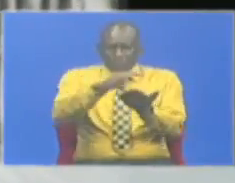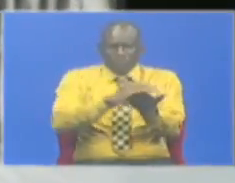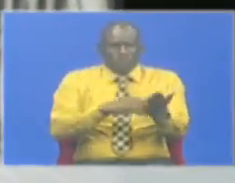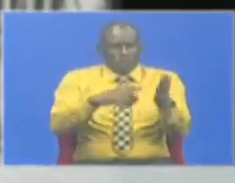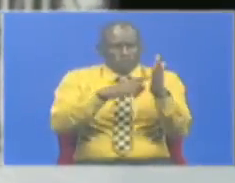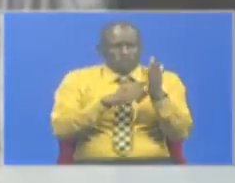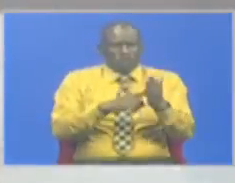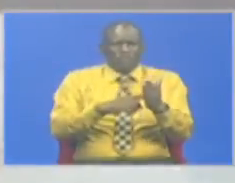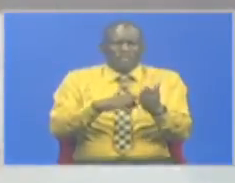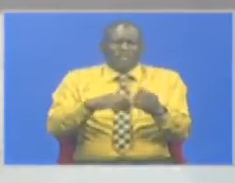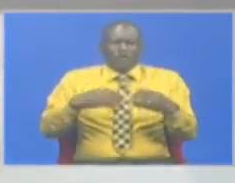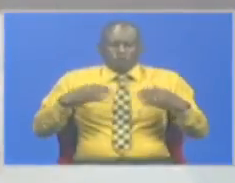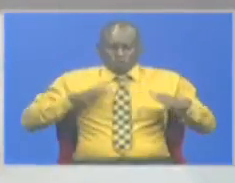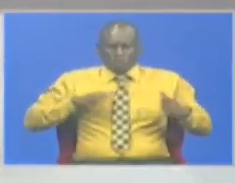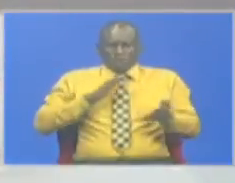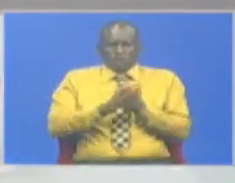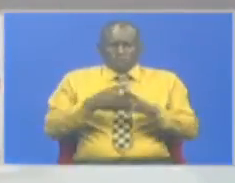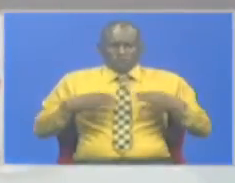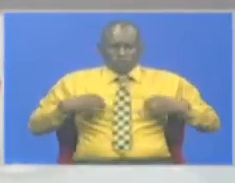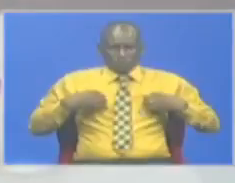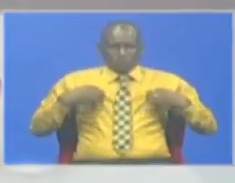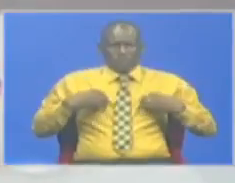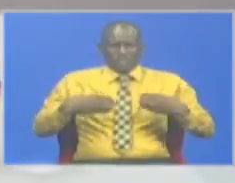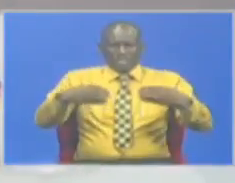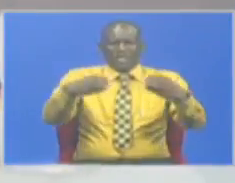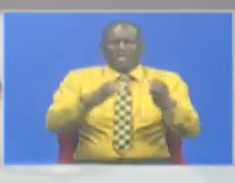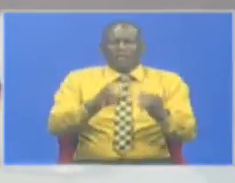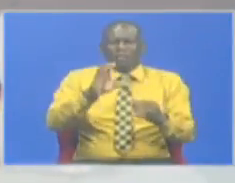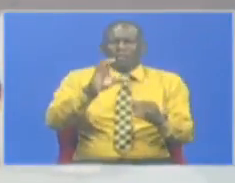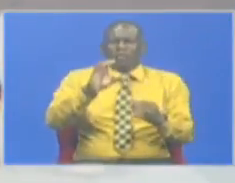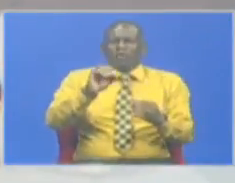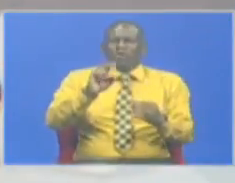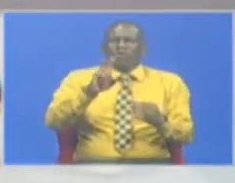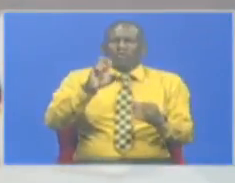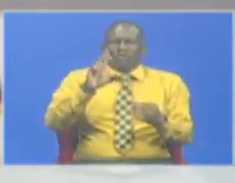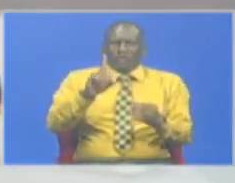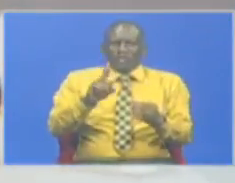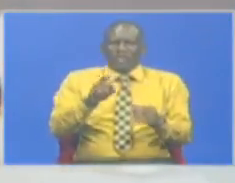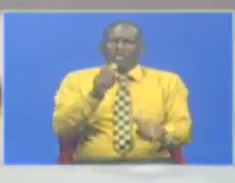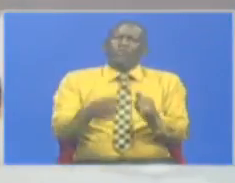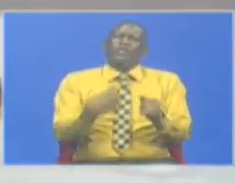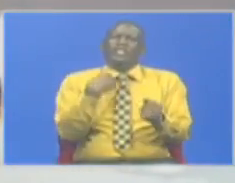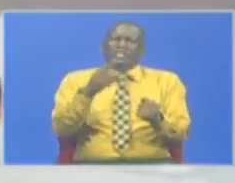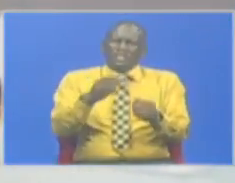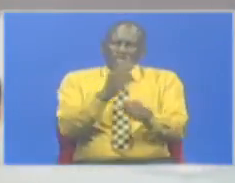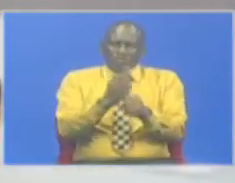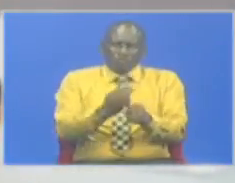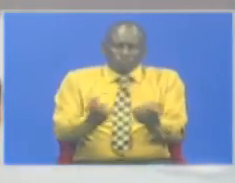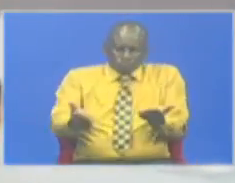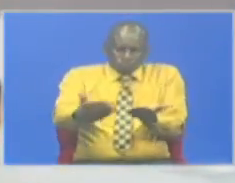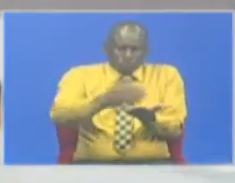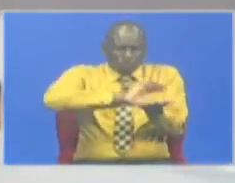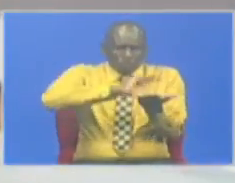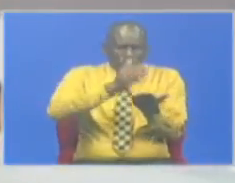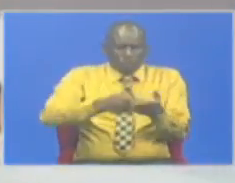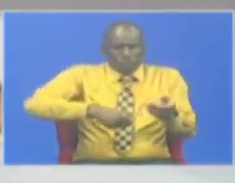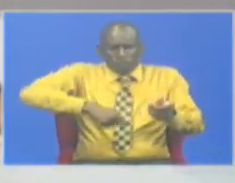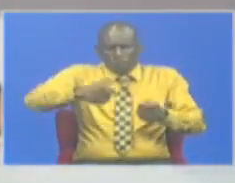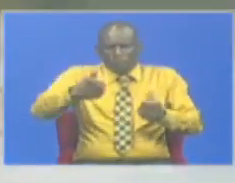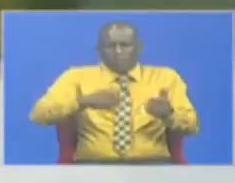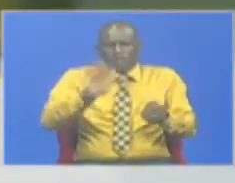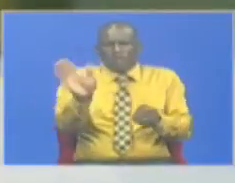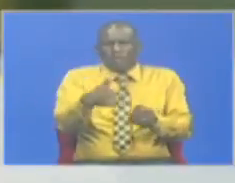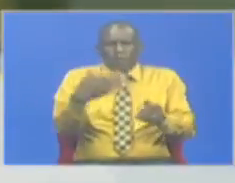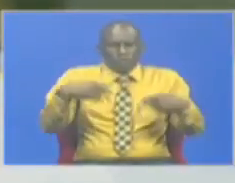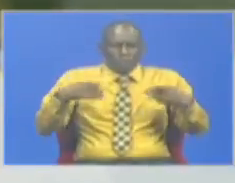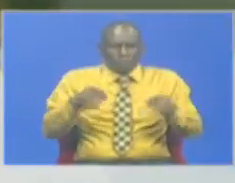naked women under the Club COVID hashtag, which they claimed they were using to raise funds to pay the entertainers, their grief